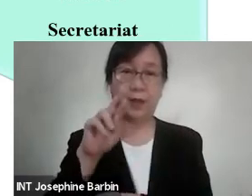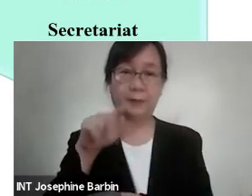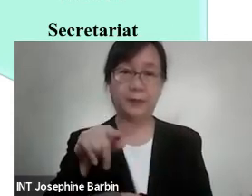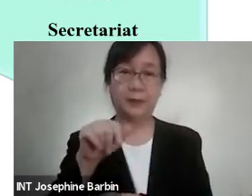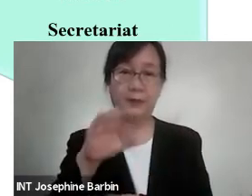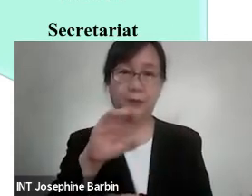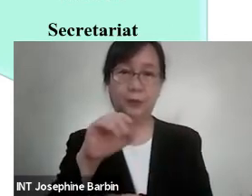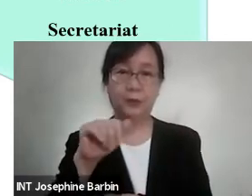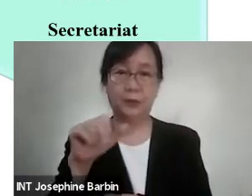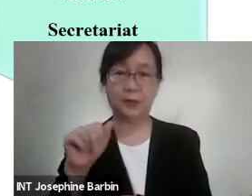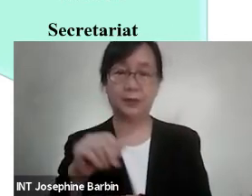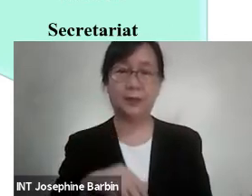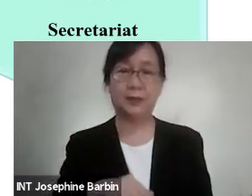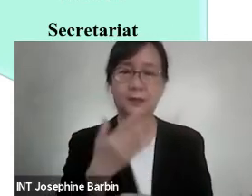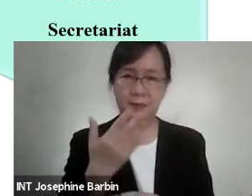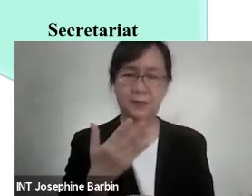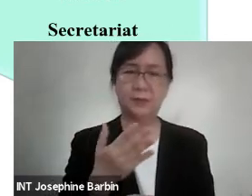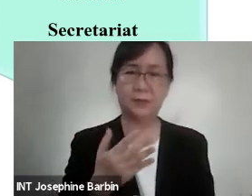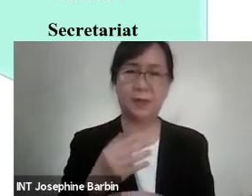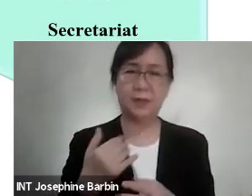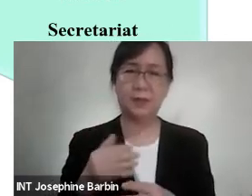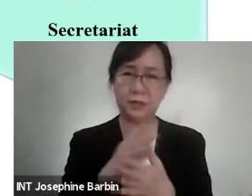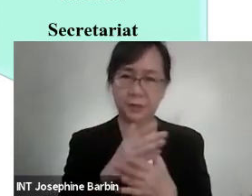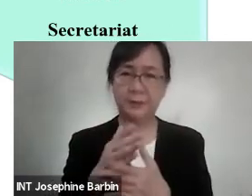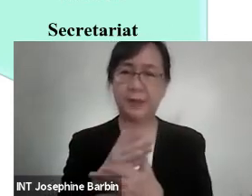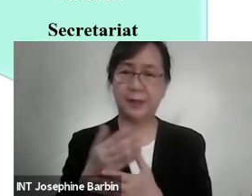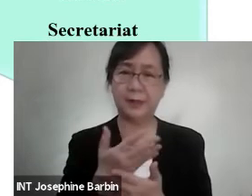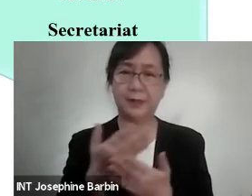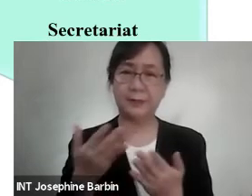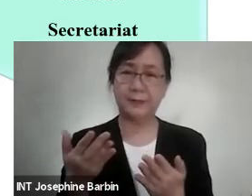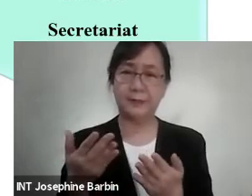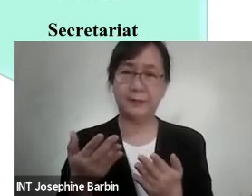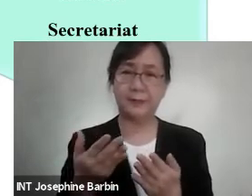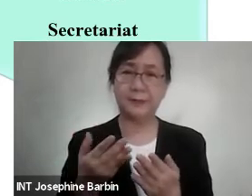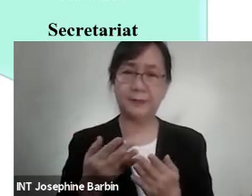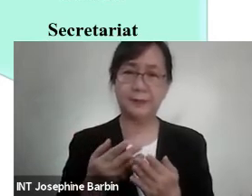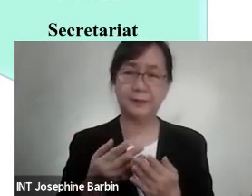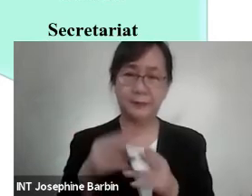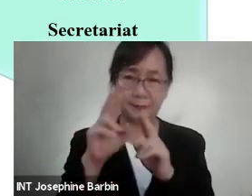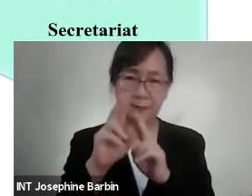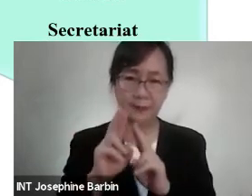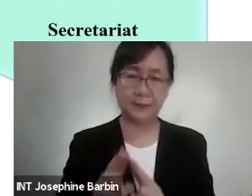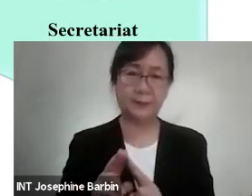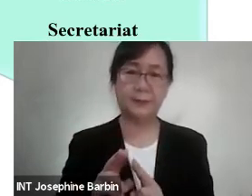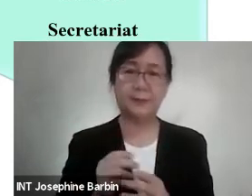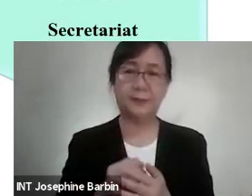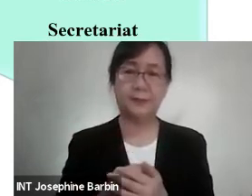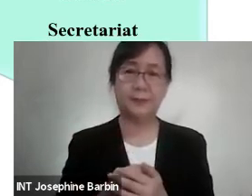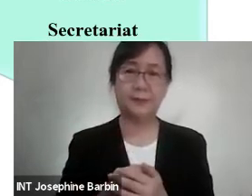COEA. This is actually chaired by His Excellency Wan Chai